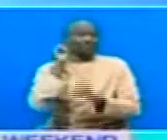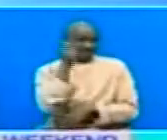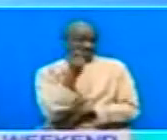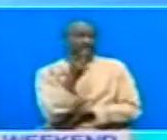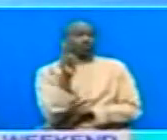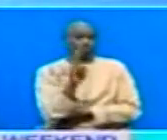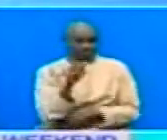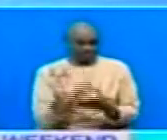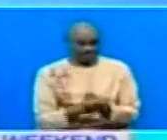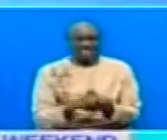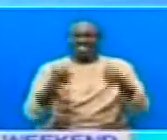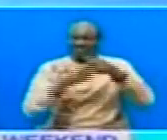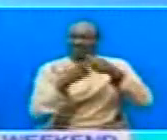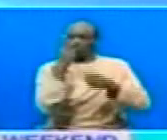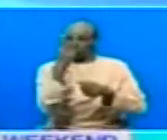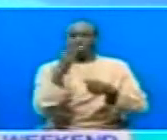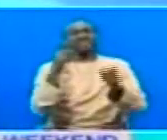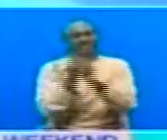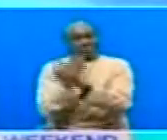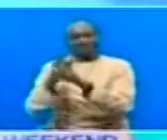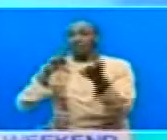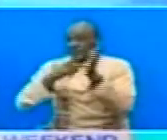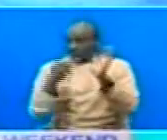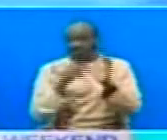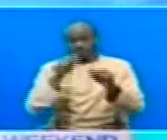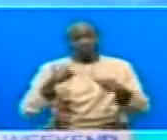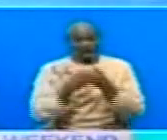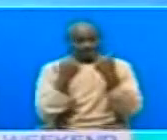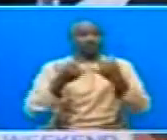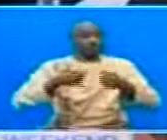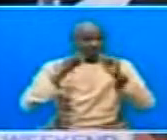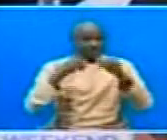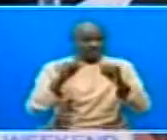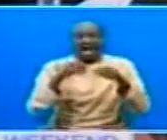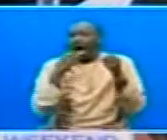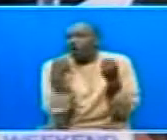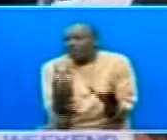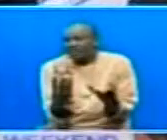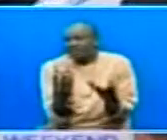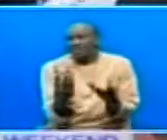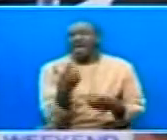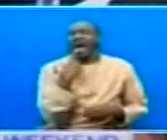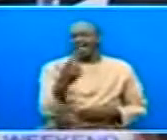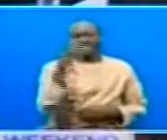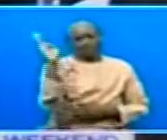Kenyatta. 72 regional projects have been identified for implementation at an estimated cost of